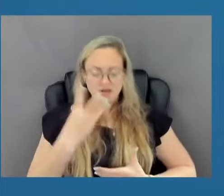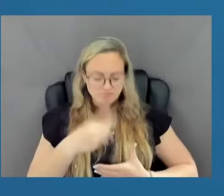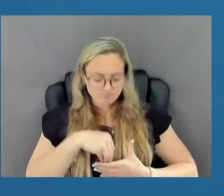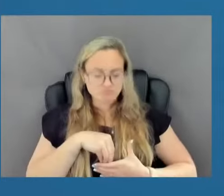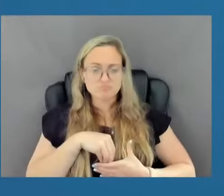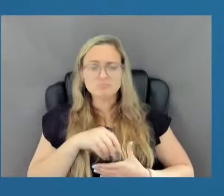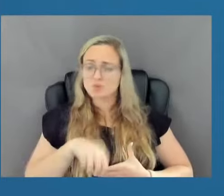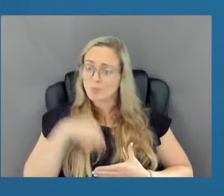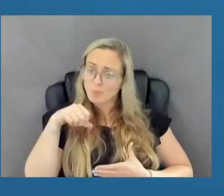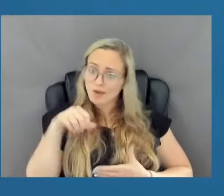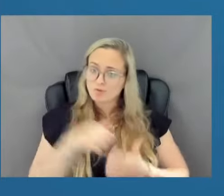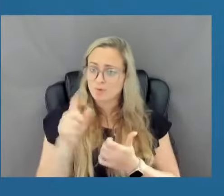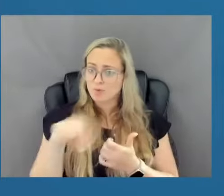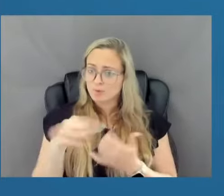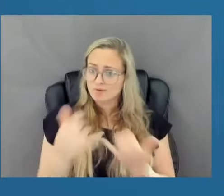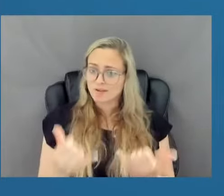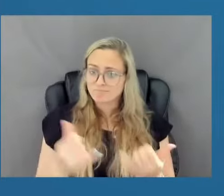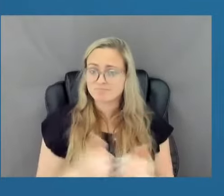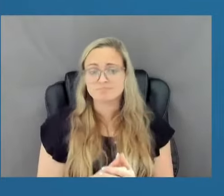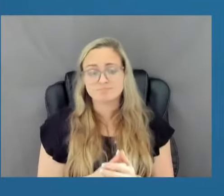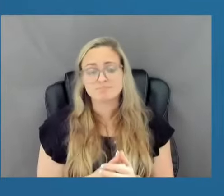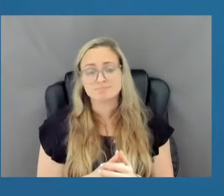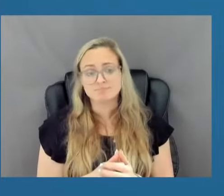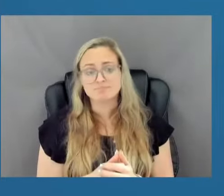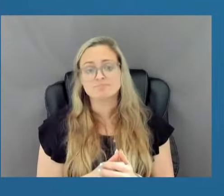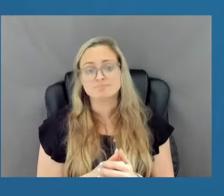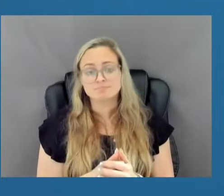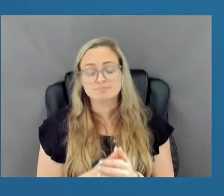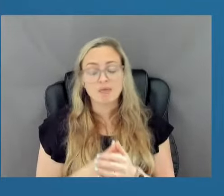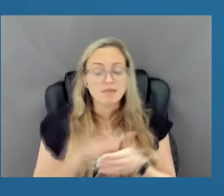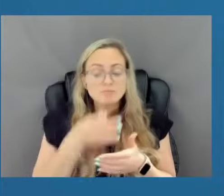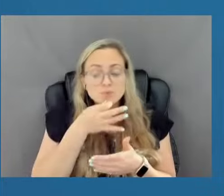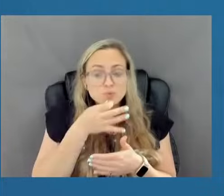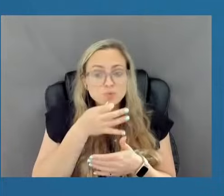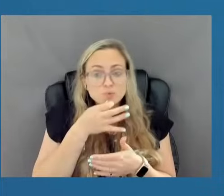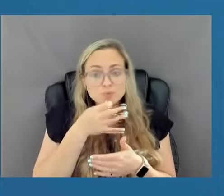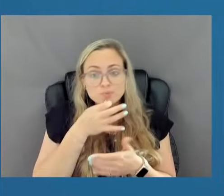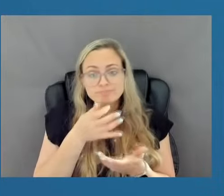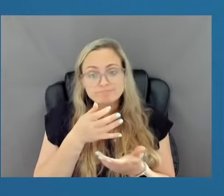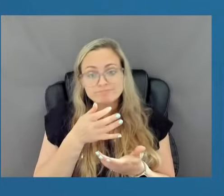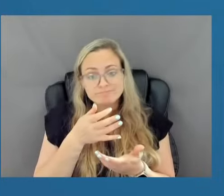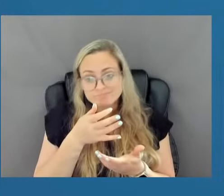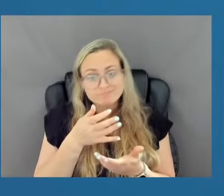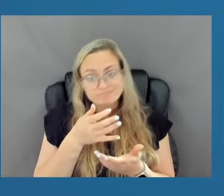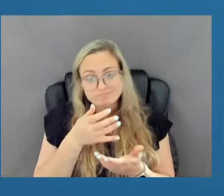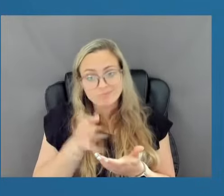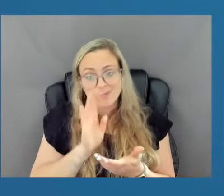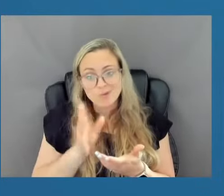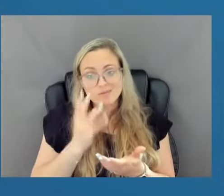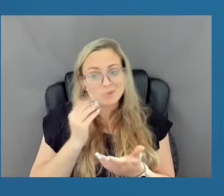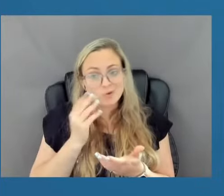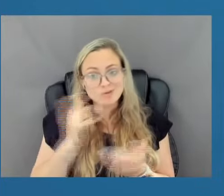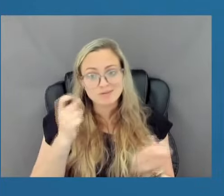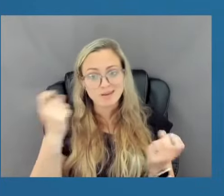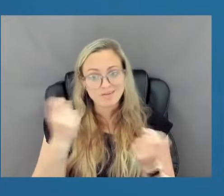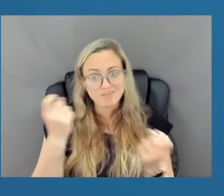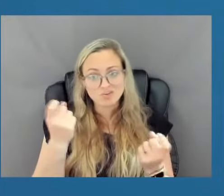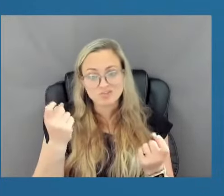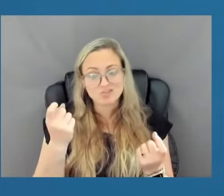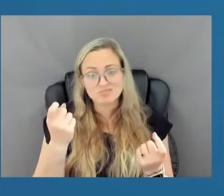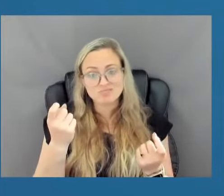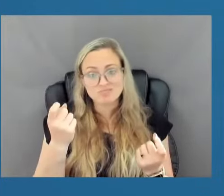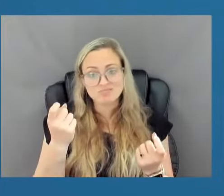here today on the cusp of a painful, painful anniversary, but know that this